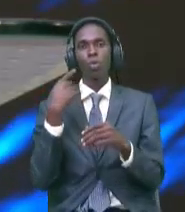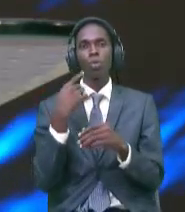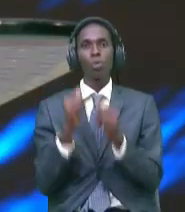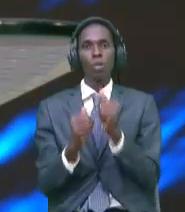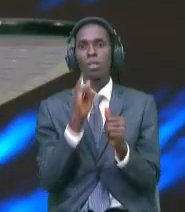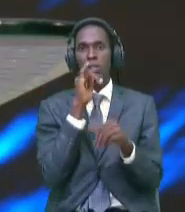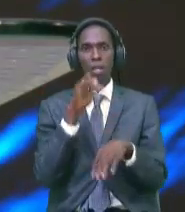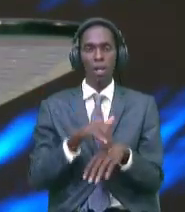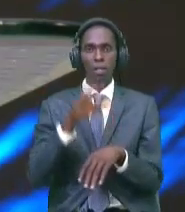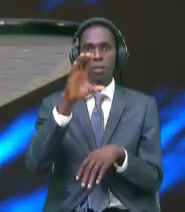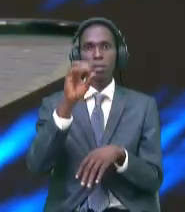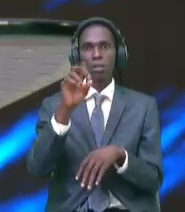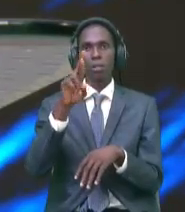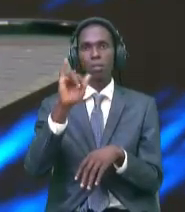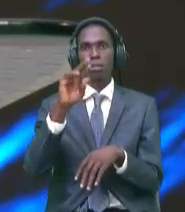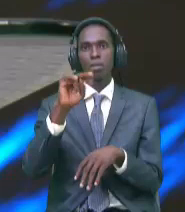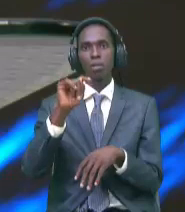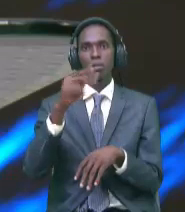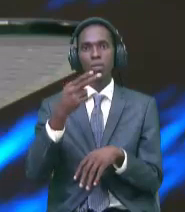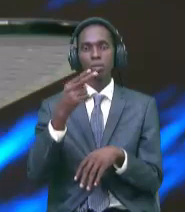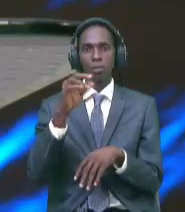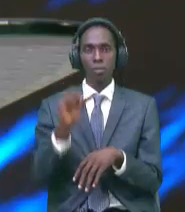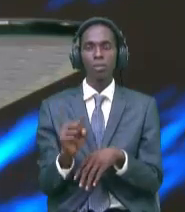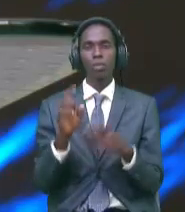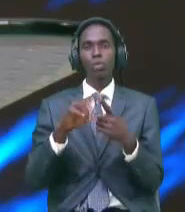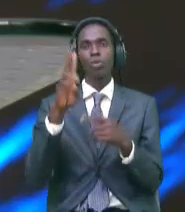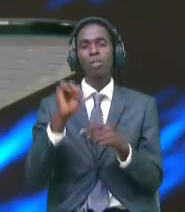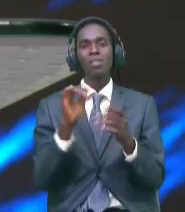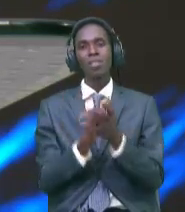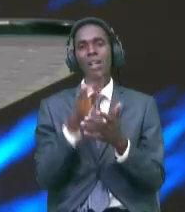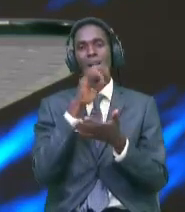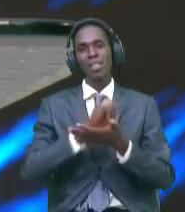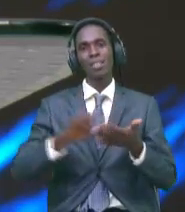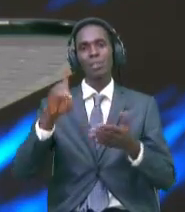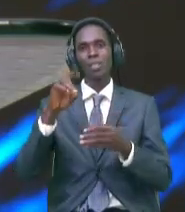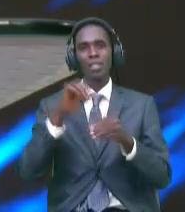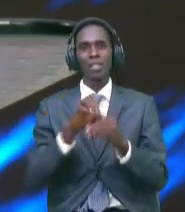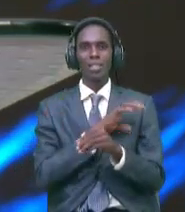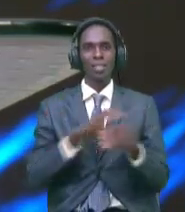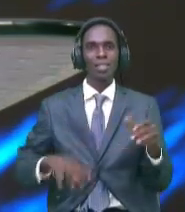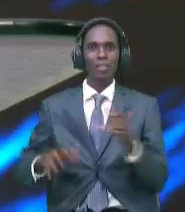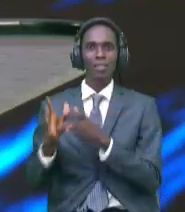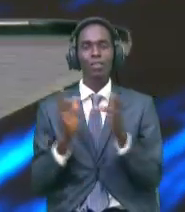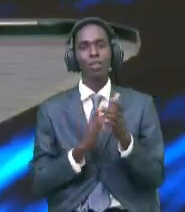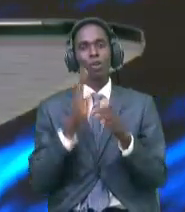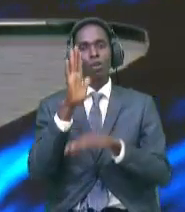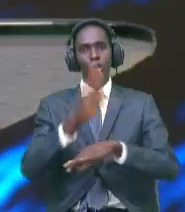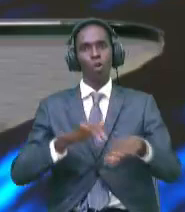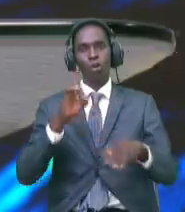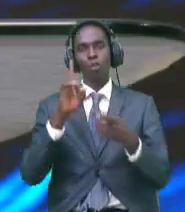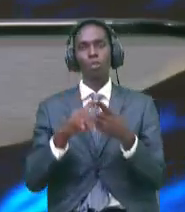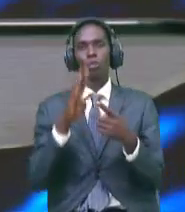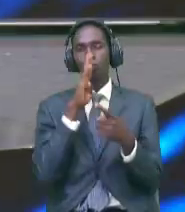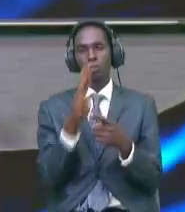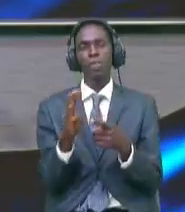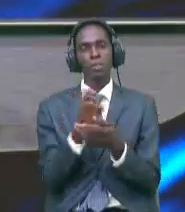Corinth, to them that are sanctified in Christ Jesus, called to be saints.